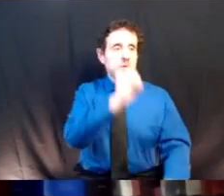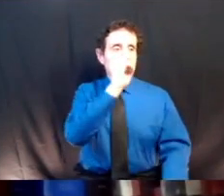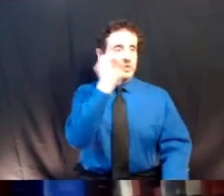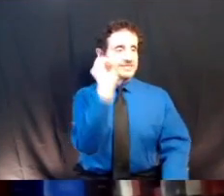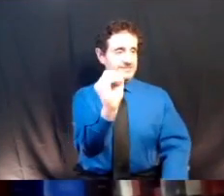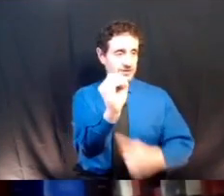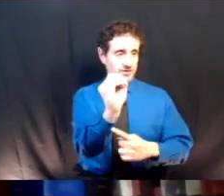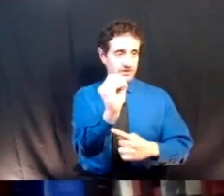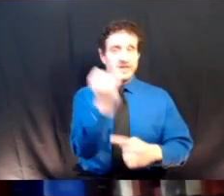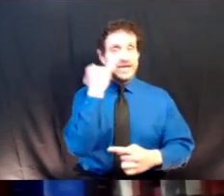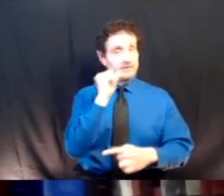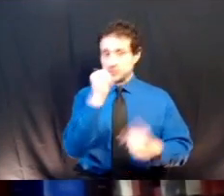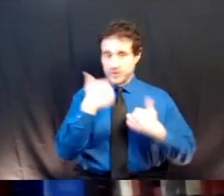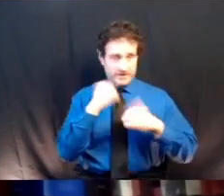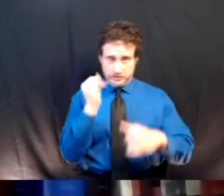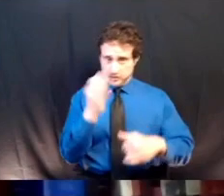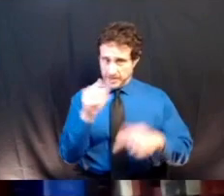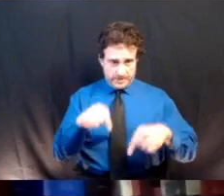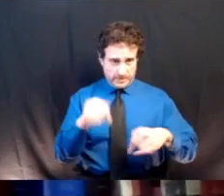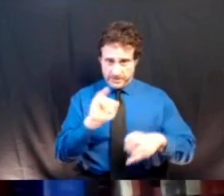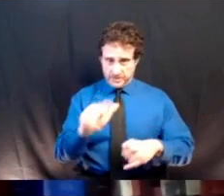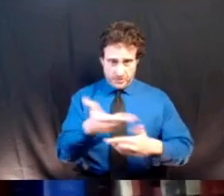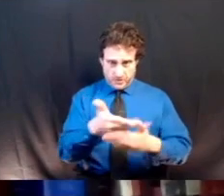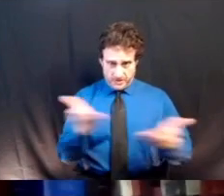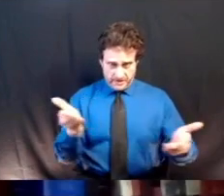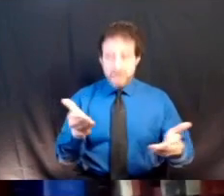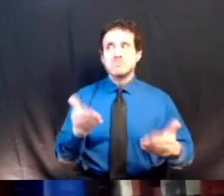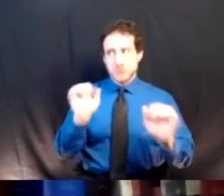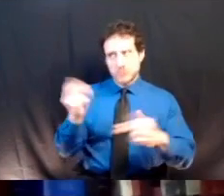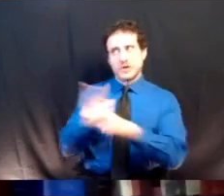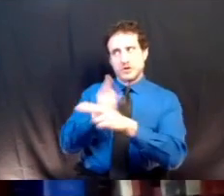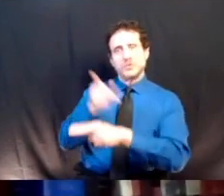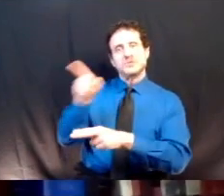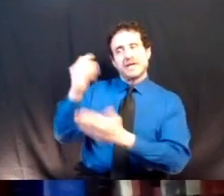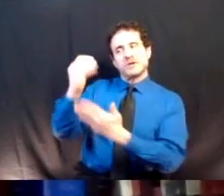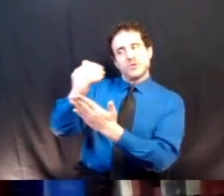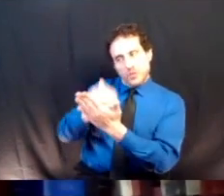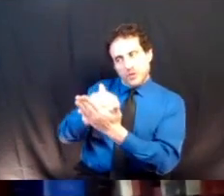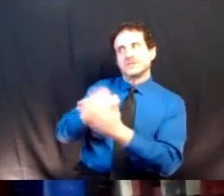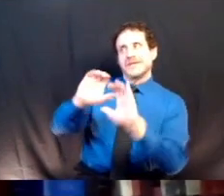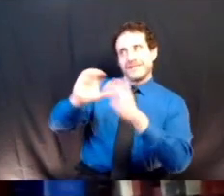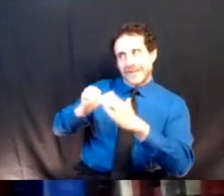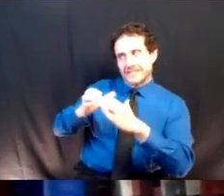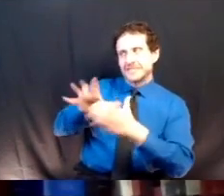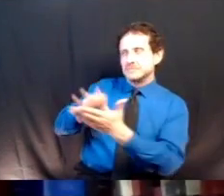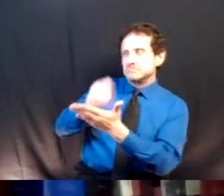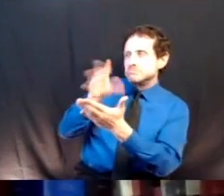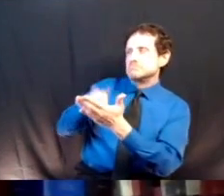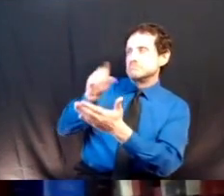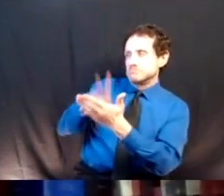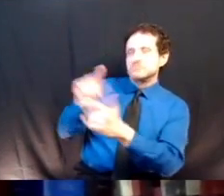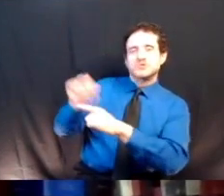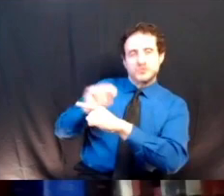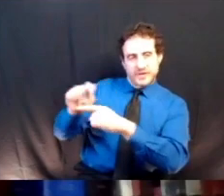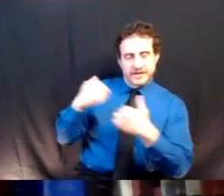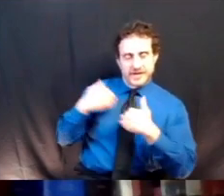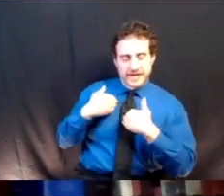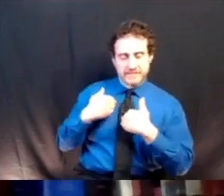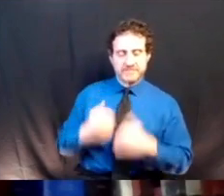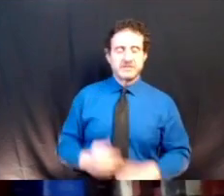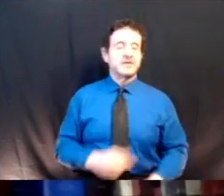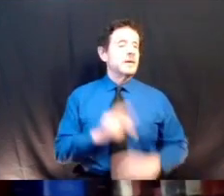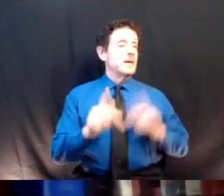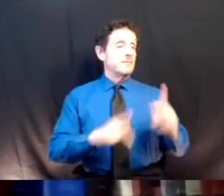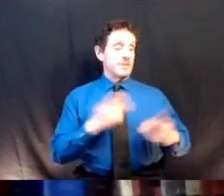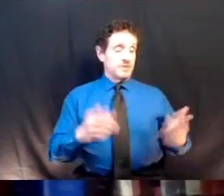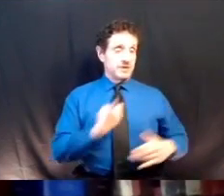in Illinois right now. Through the Coursera Workforce Recovery Initiative, unemployed workers in Illinois